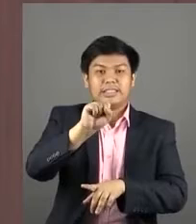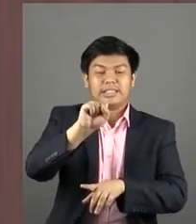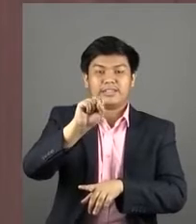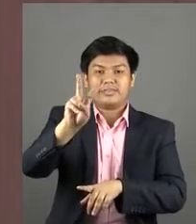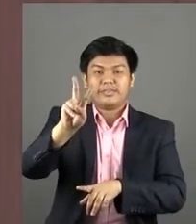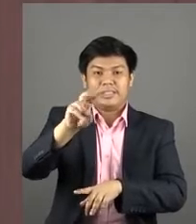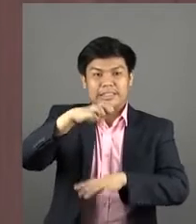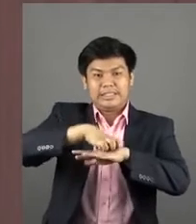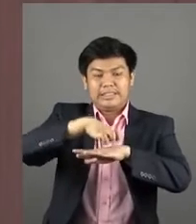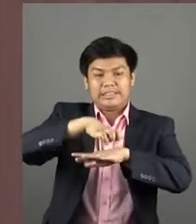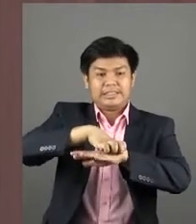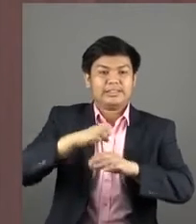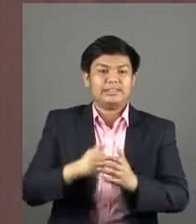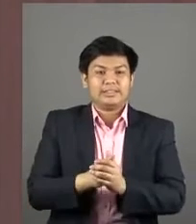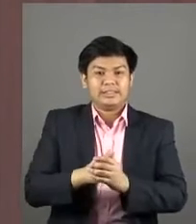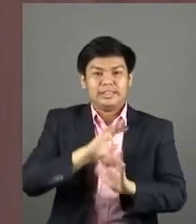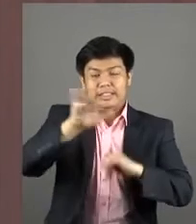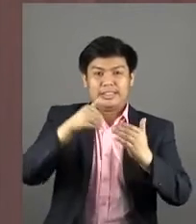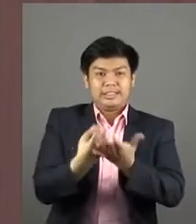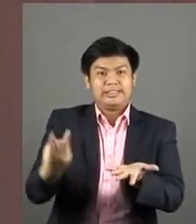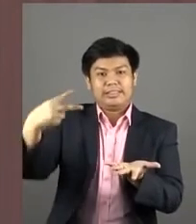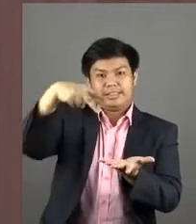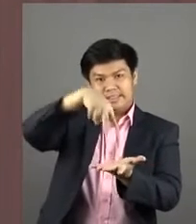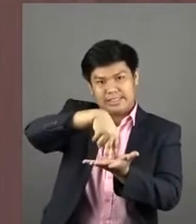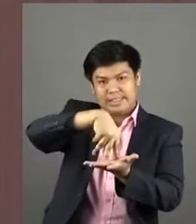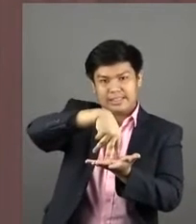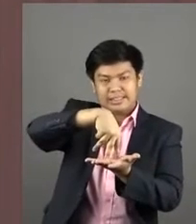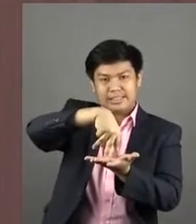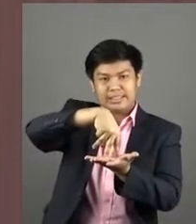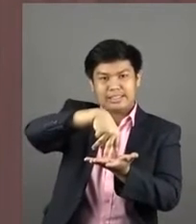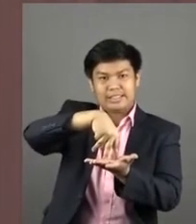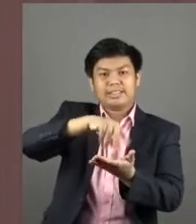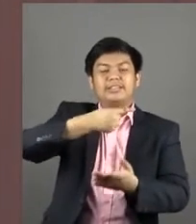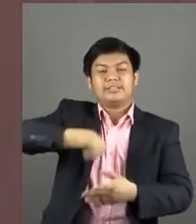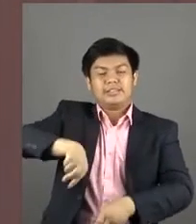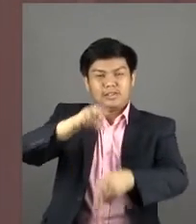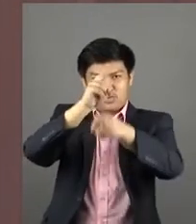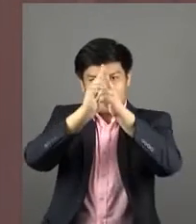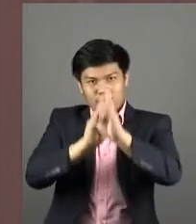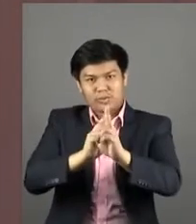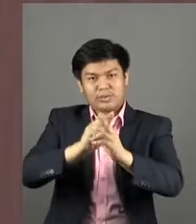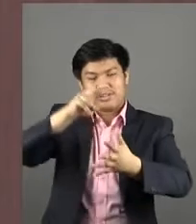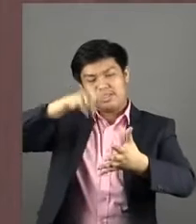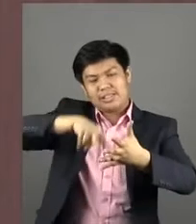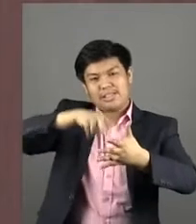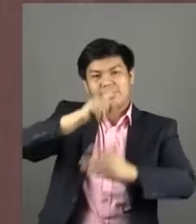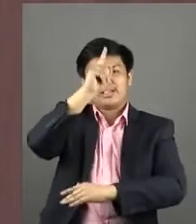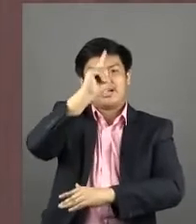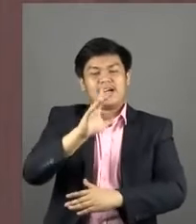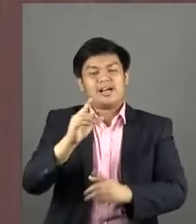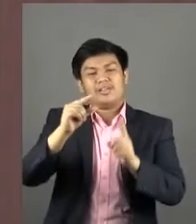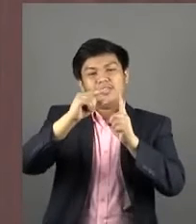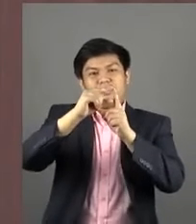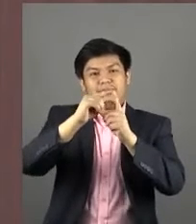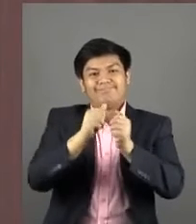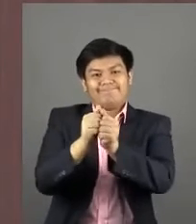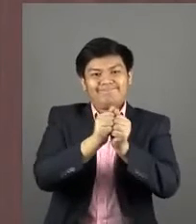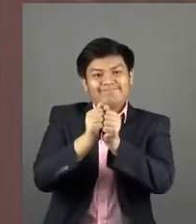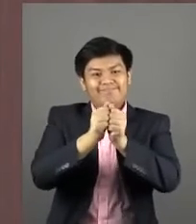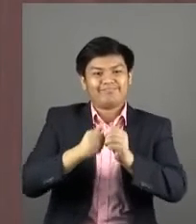Standard Version of the Bible. Shall we all rise, beloved, as we give reverence to the reading of God's word